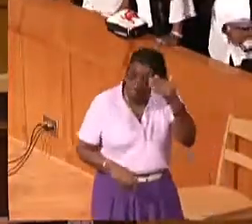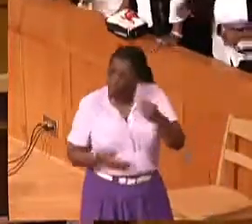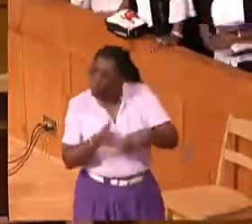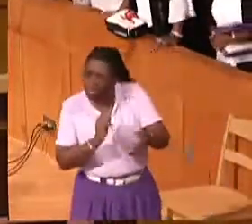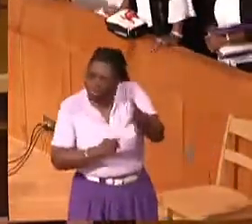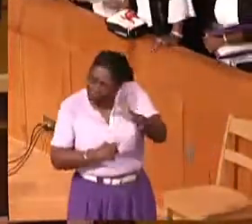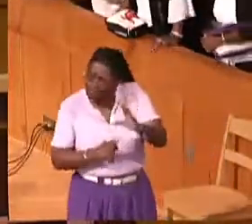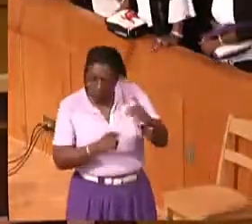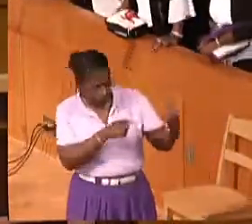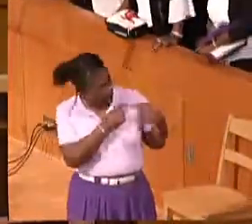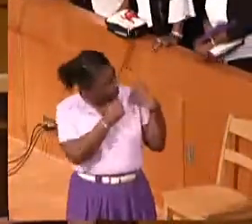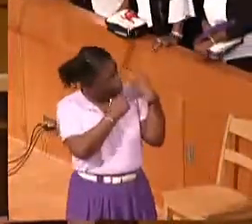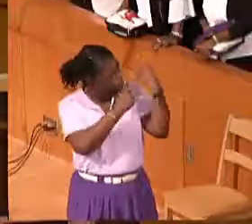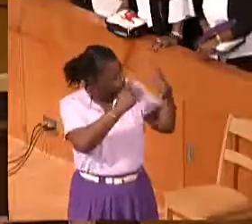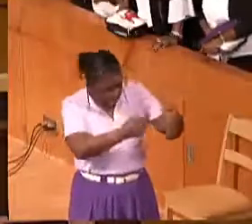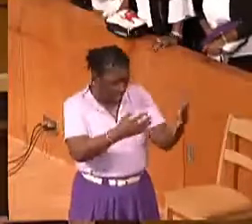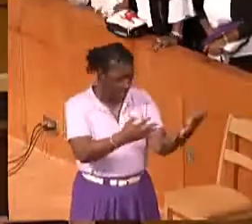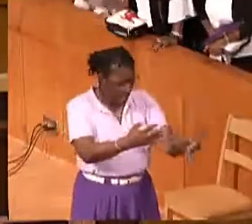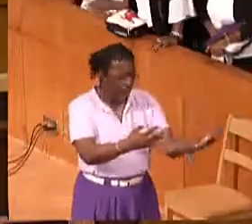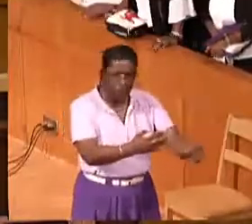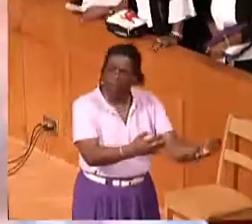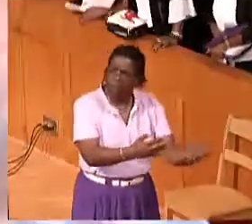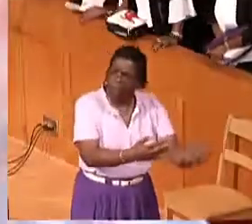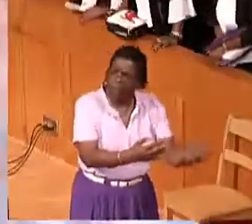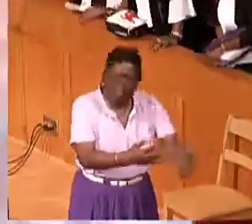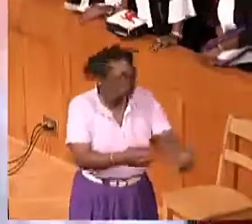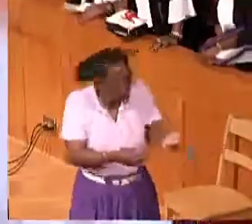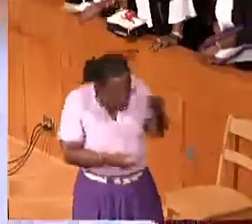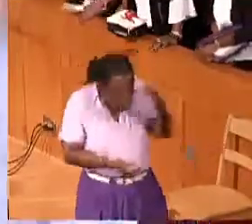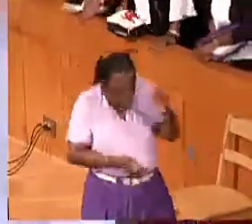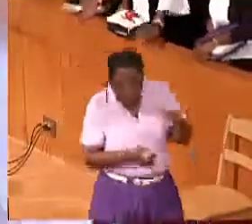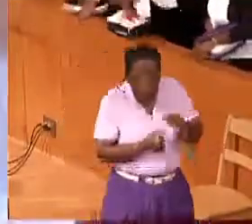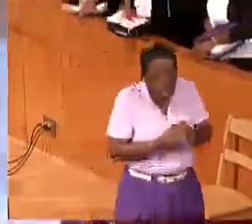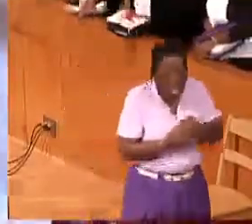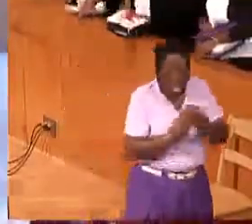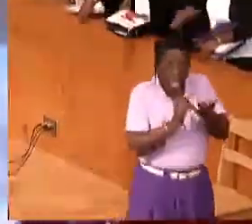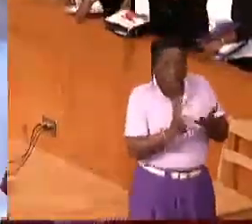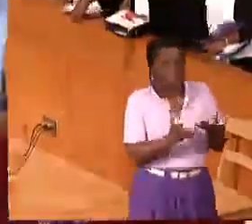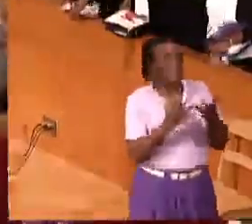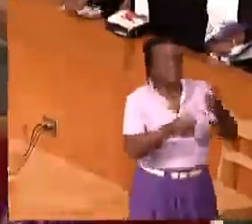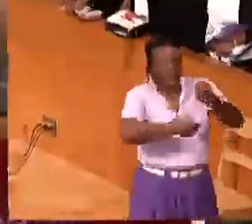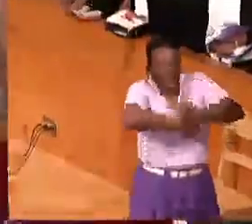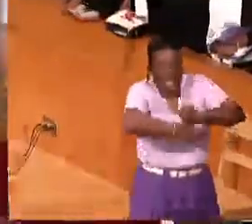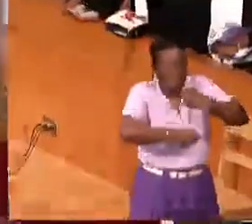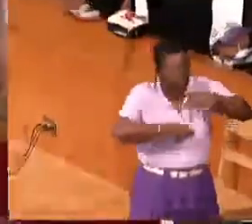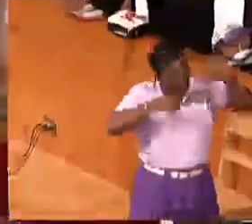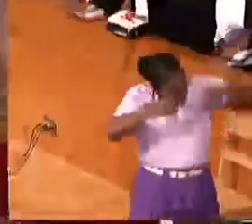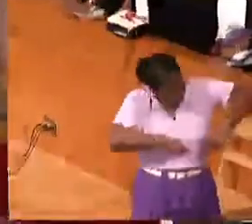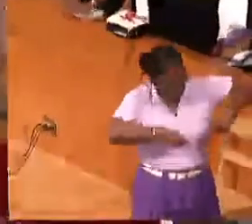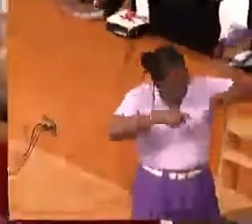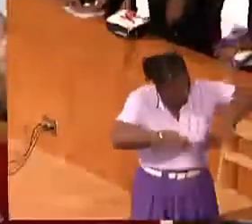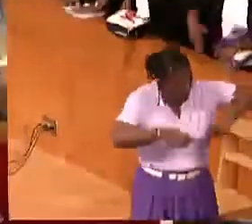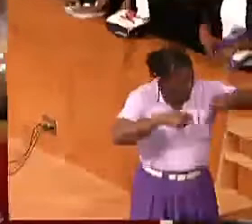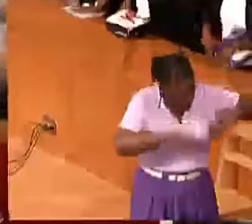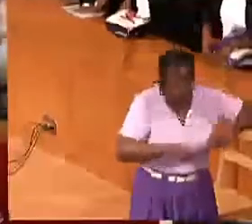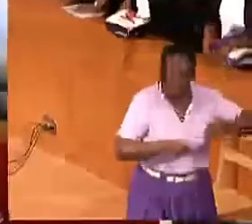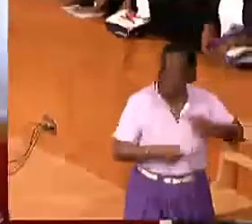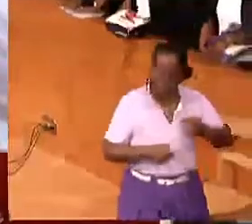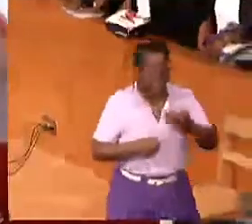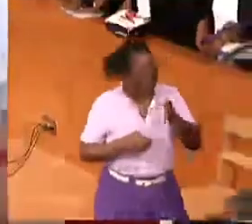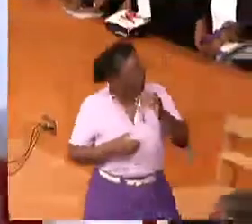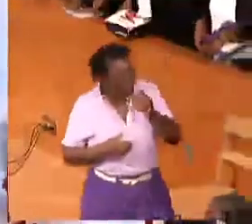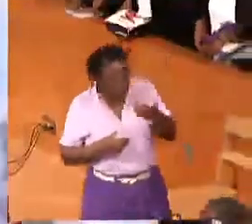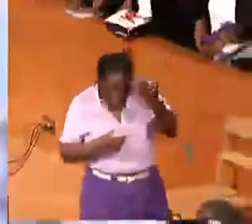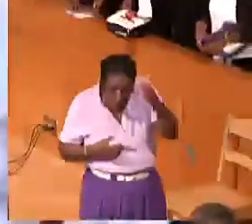me. You don't know how many days I had to cry. You don't know how long I was sick before he healed